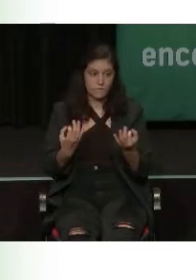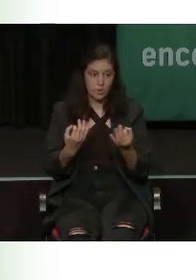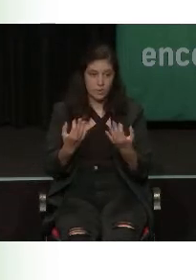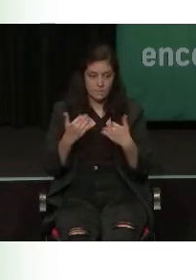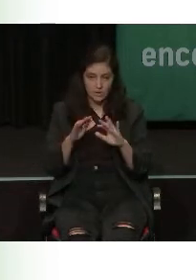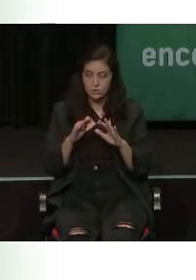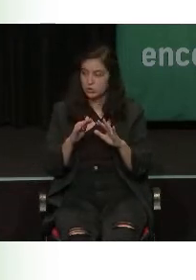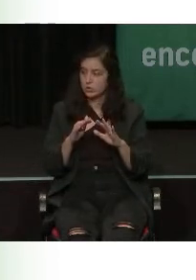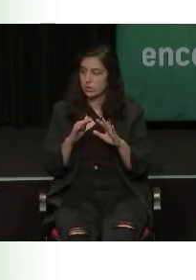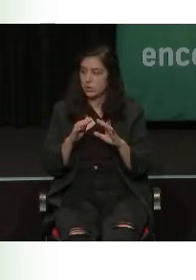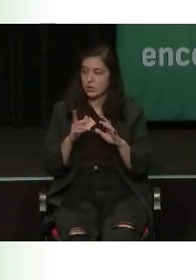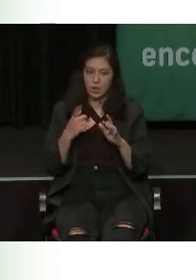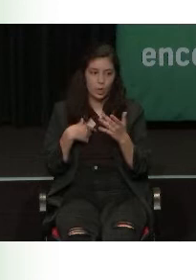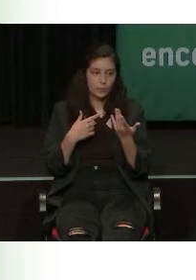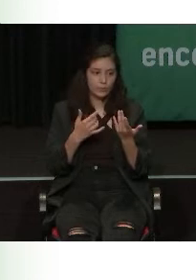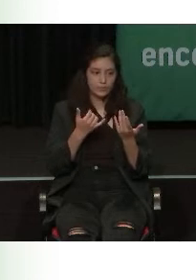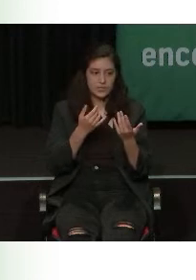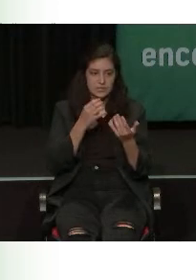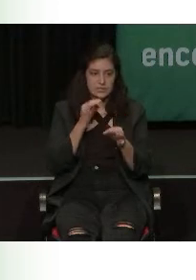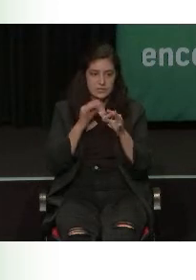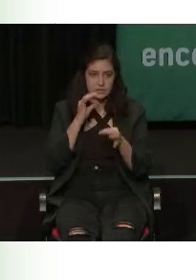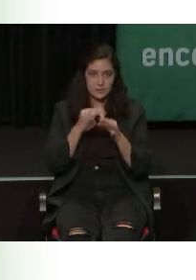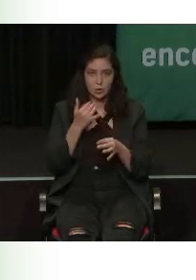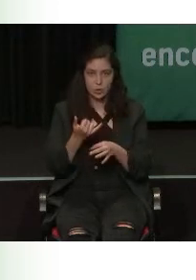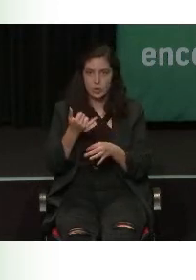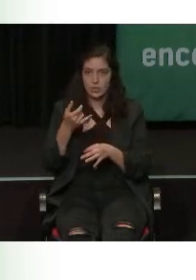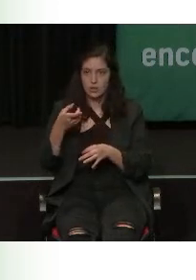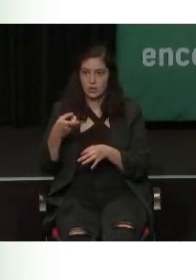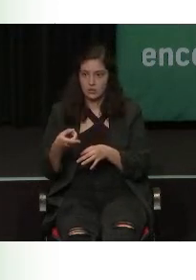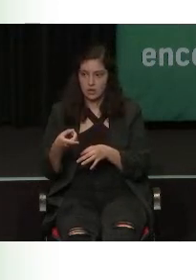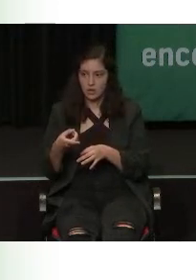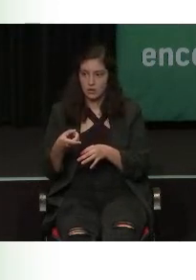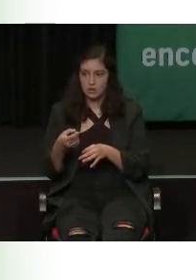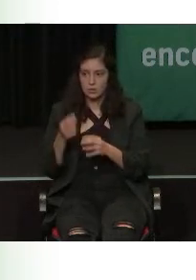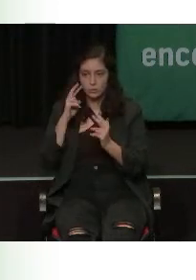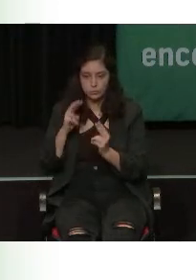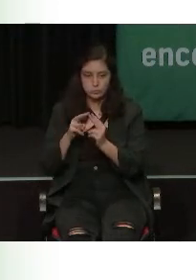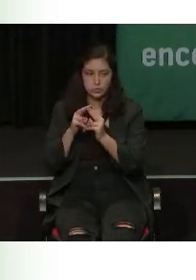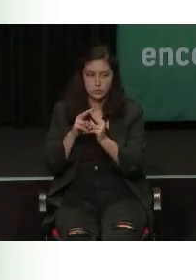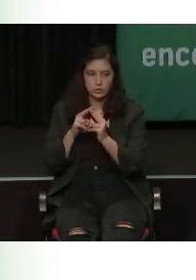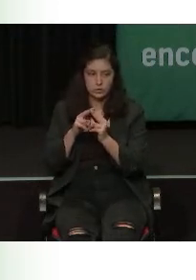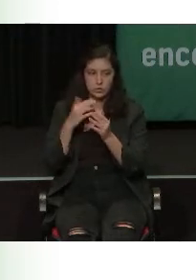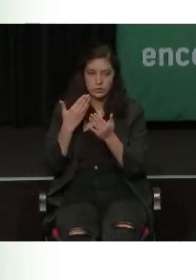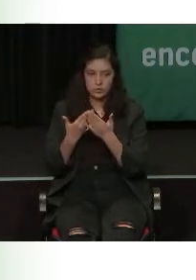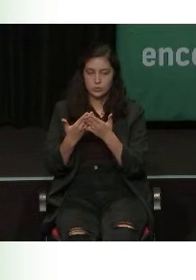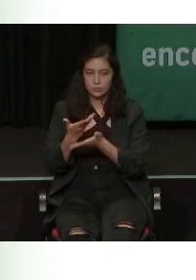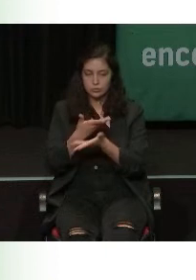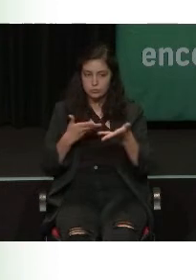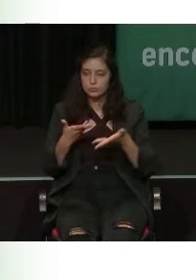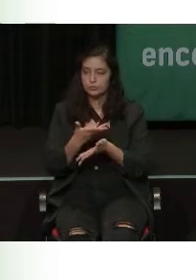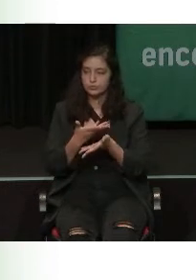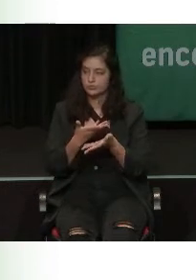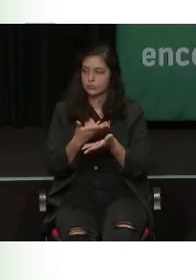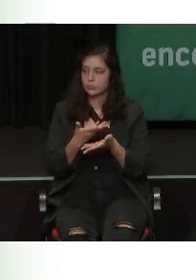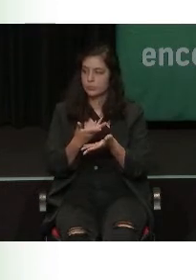came September 29 to meet President Sisi and to see the Egyptian experience, which we